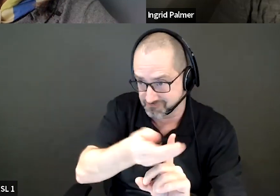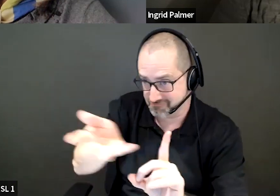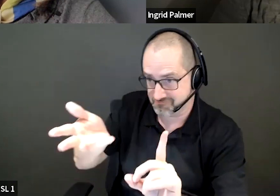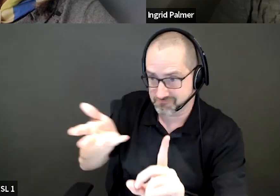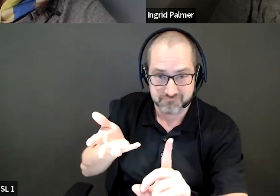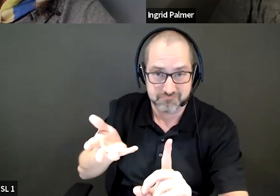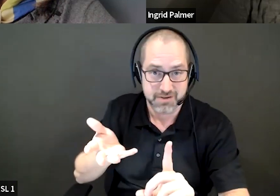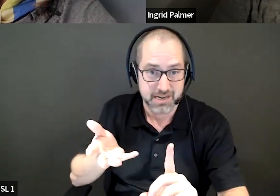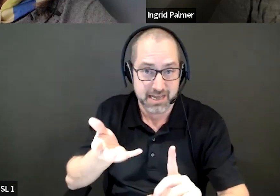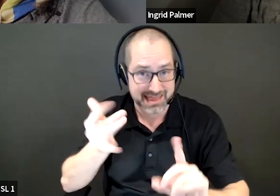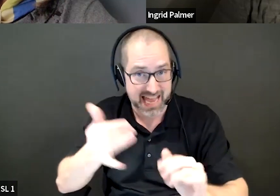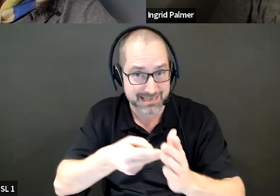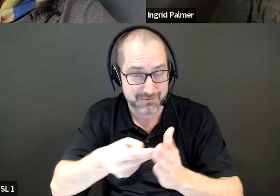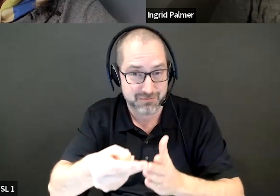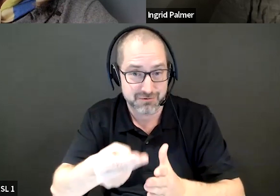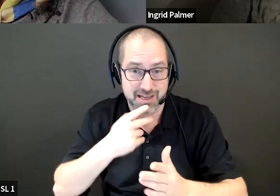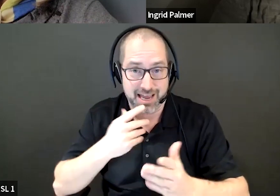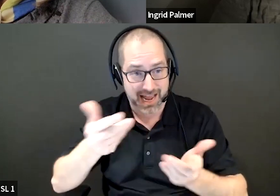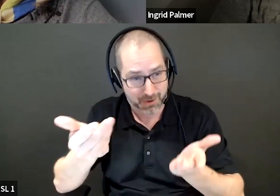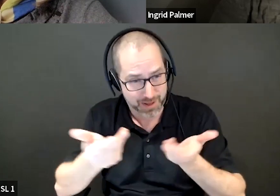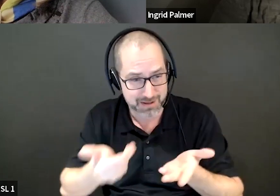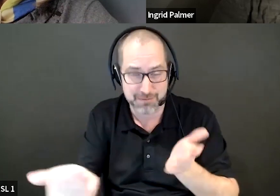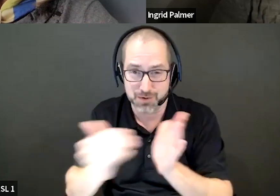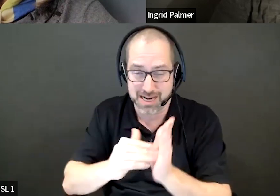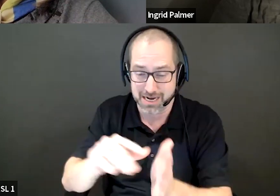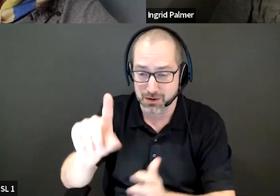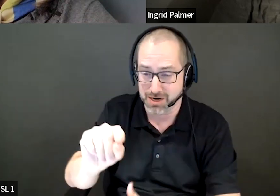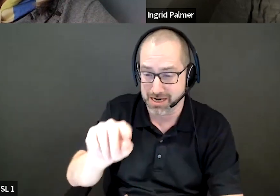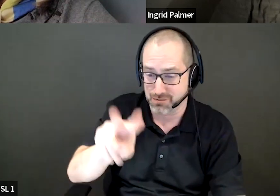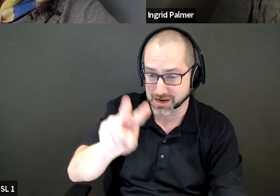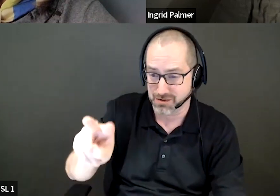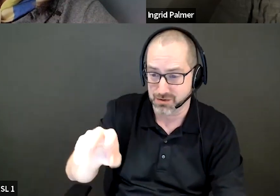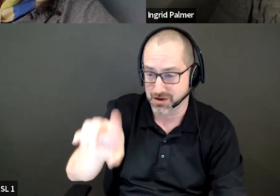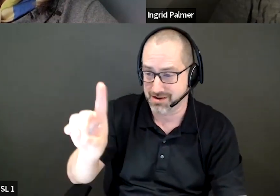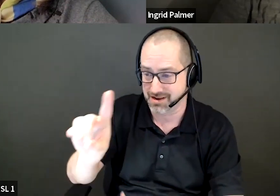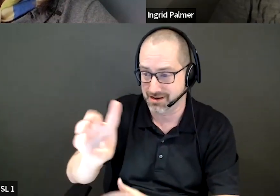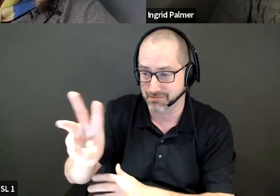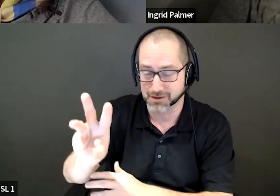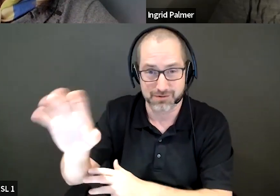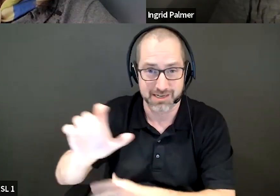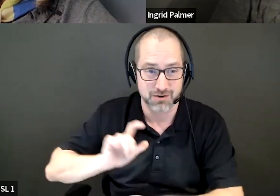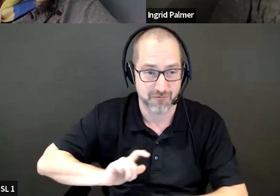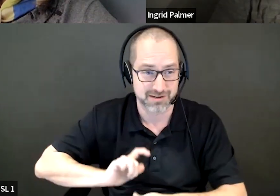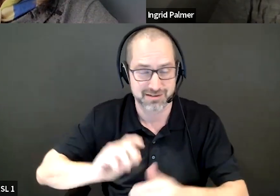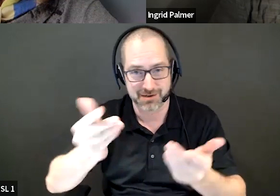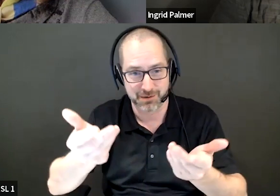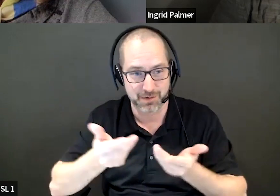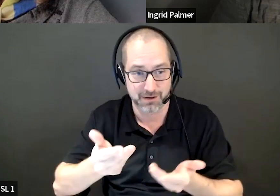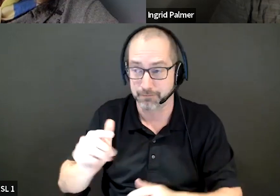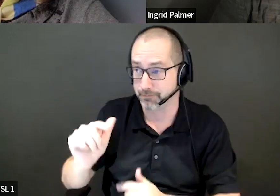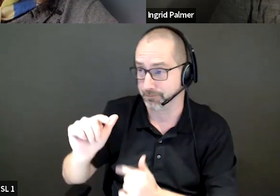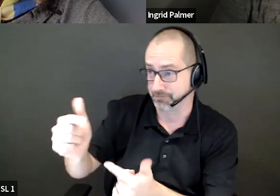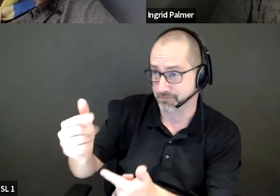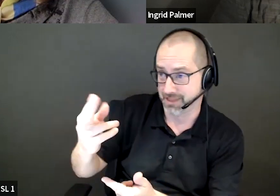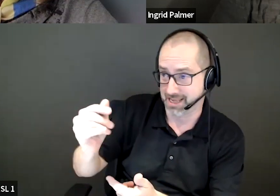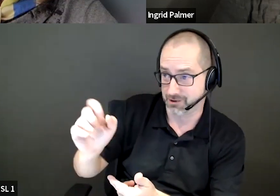you once more to the 2022 DWC conference. Over to you, Heather. Thank